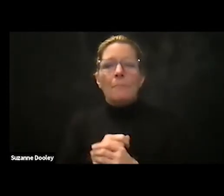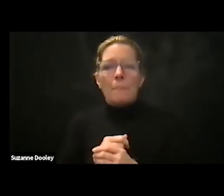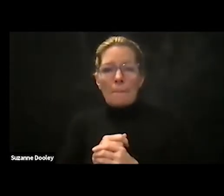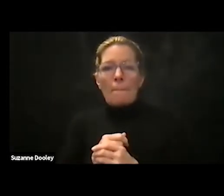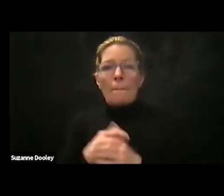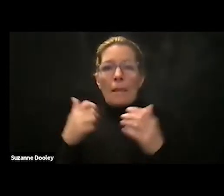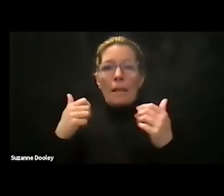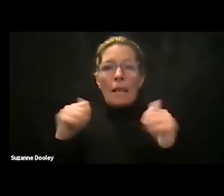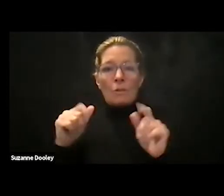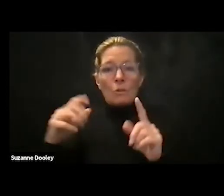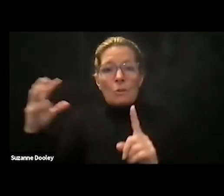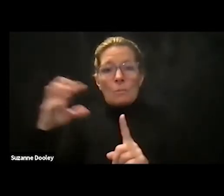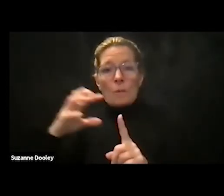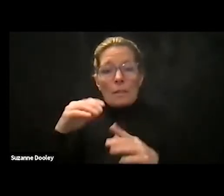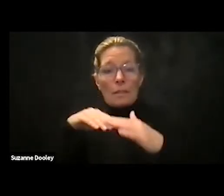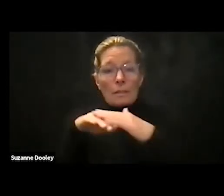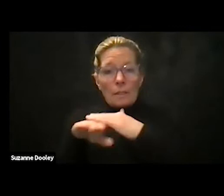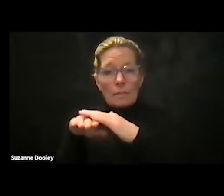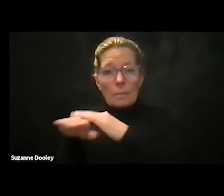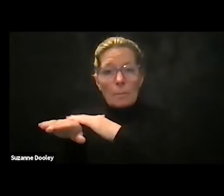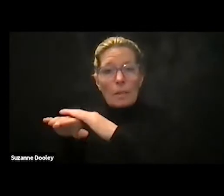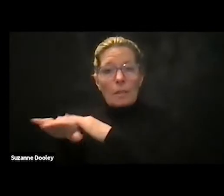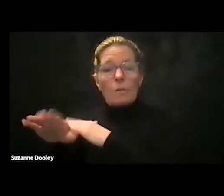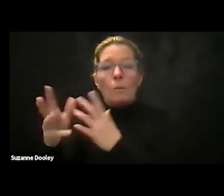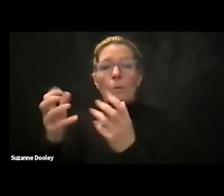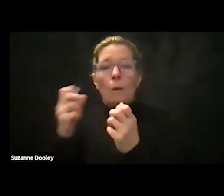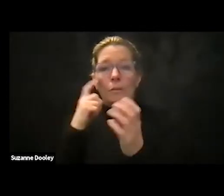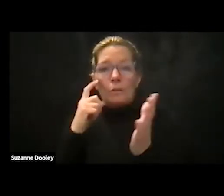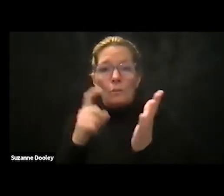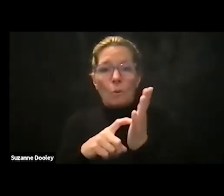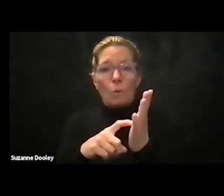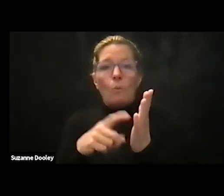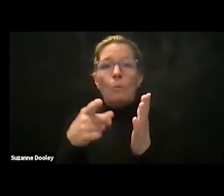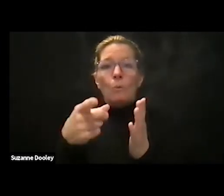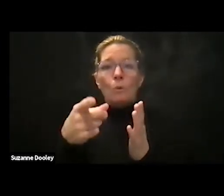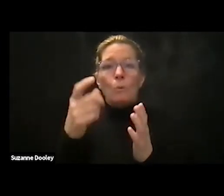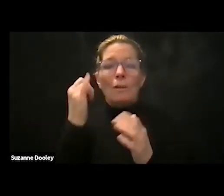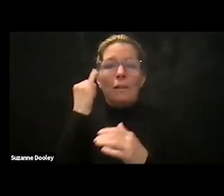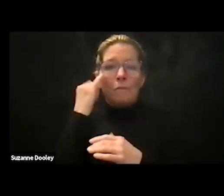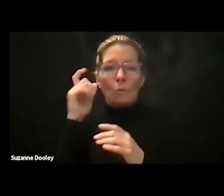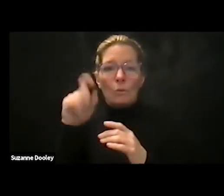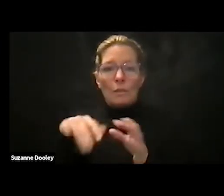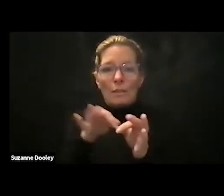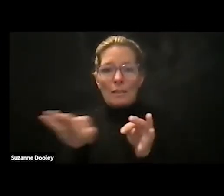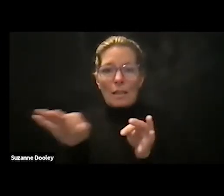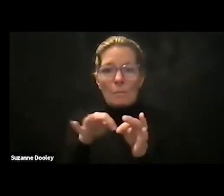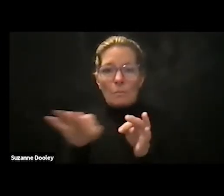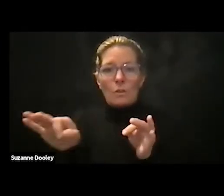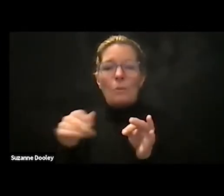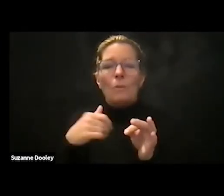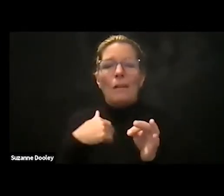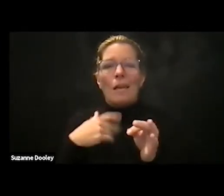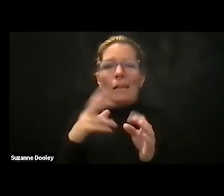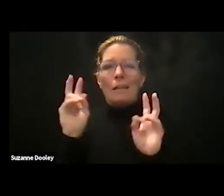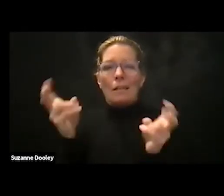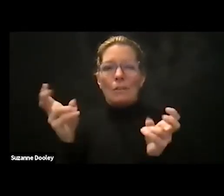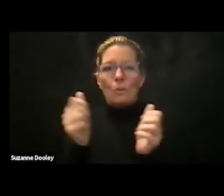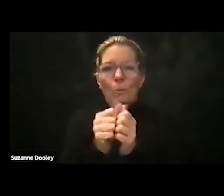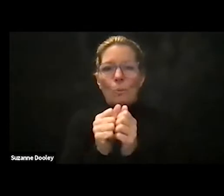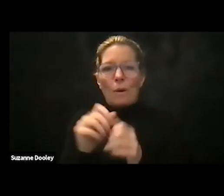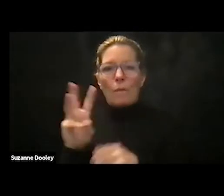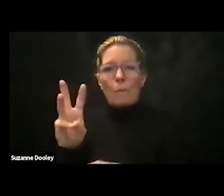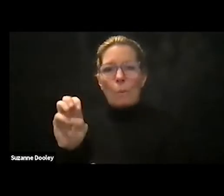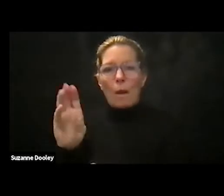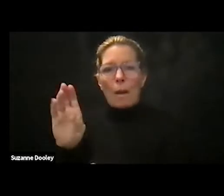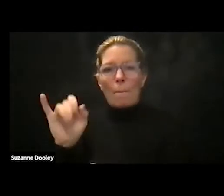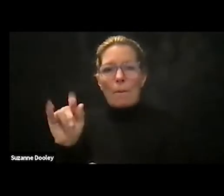efforts to spotlight accessibility in this movement, we wanted to note that if you need captioning today, we had an issue with our webinar format, and